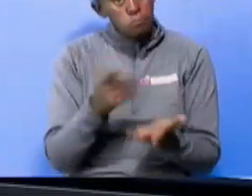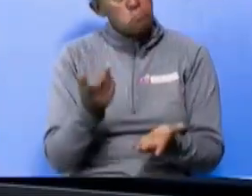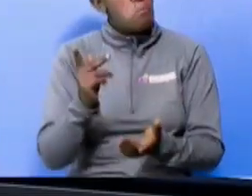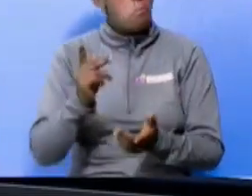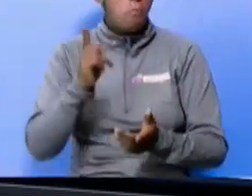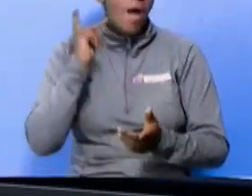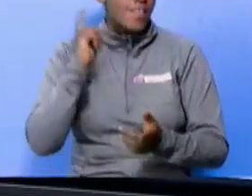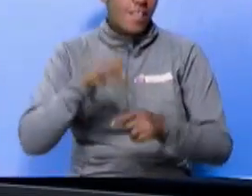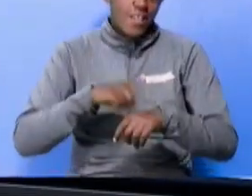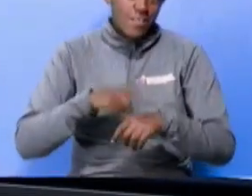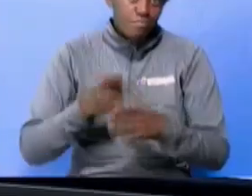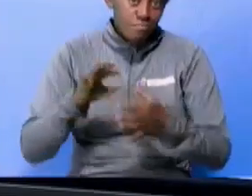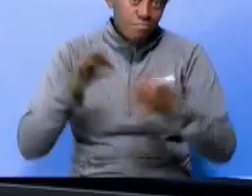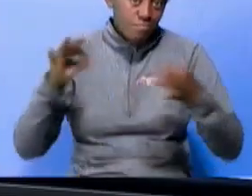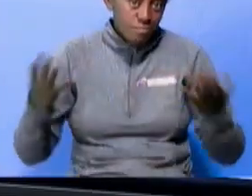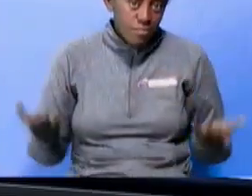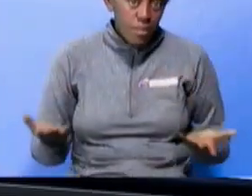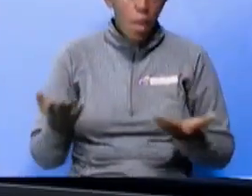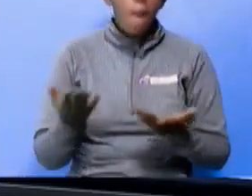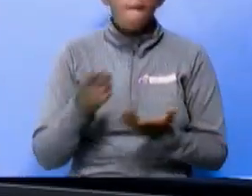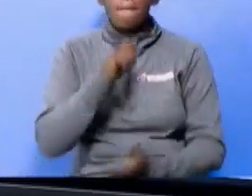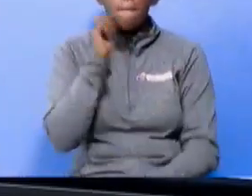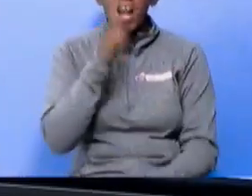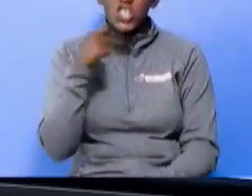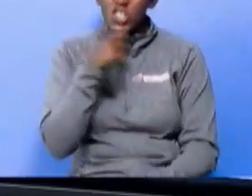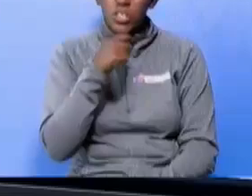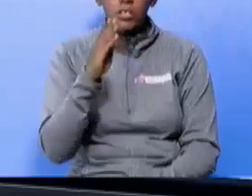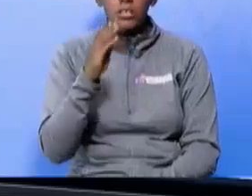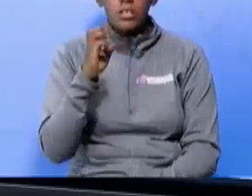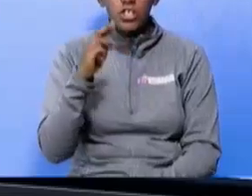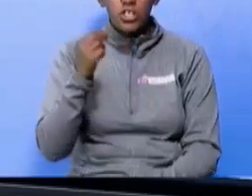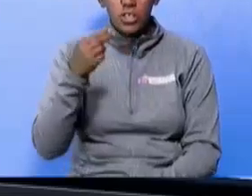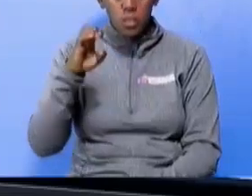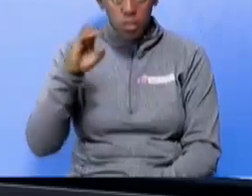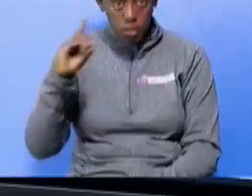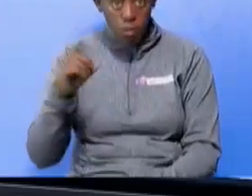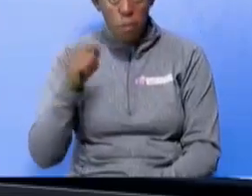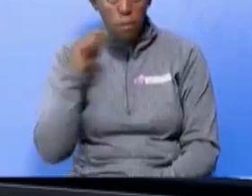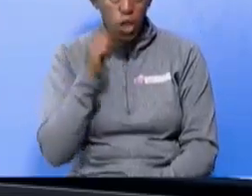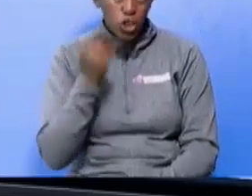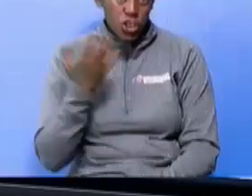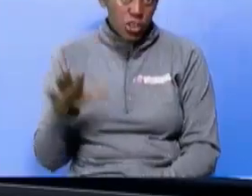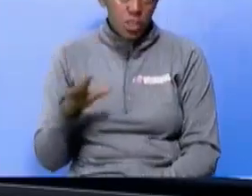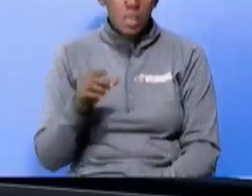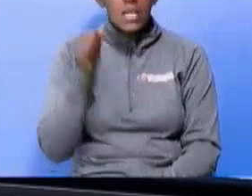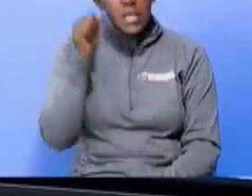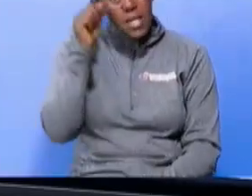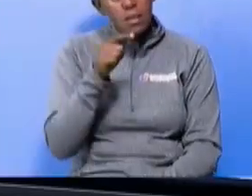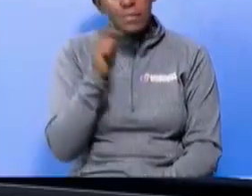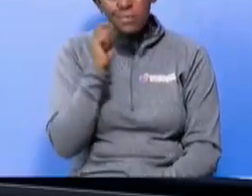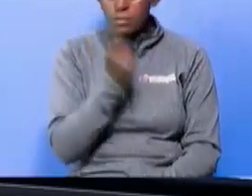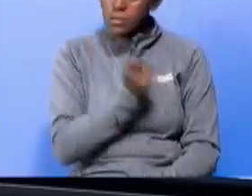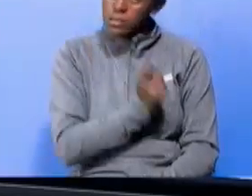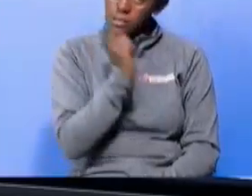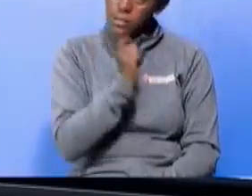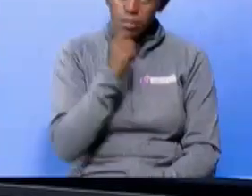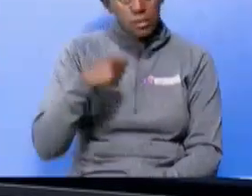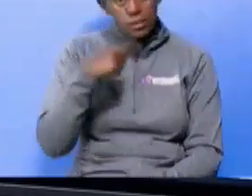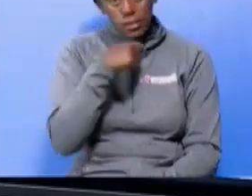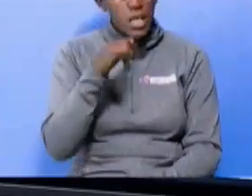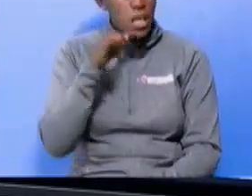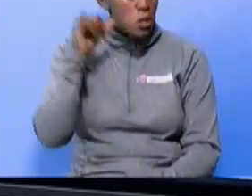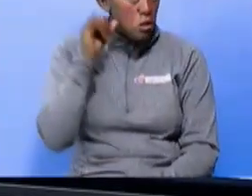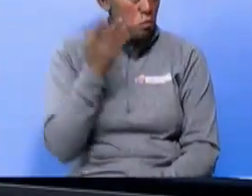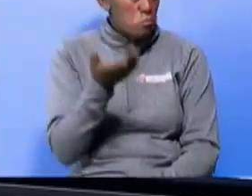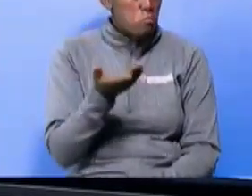tense. Brushed. Yeah. He brushed his teeth yesterday. Maybe that's